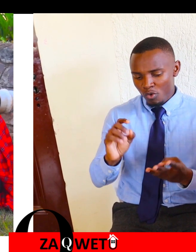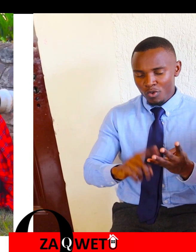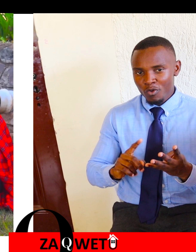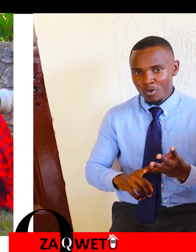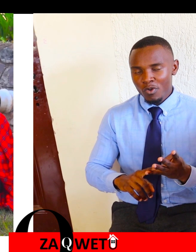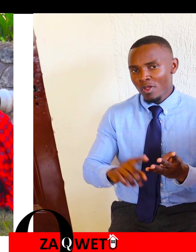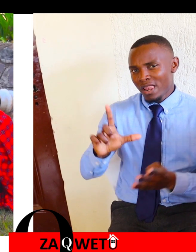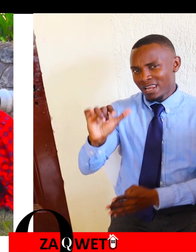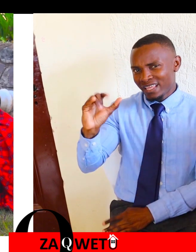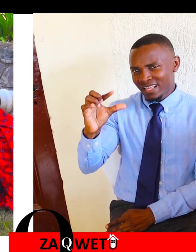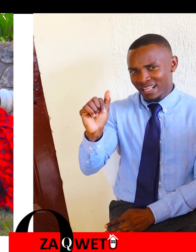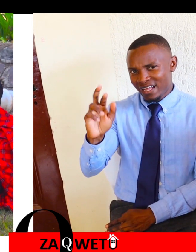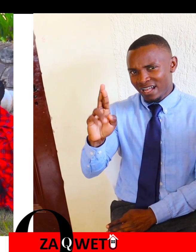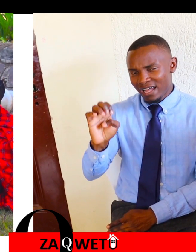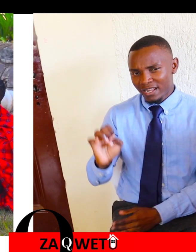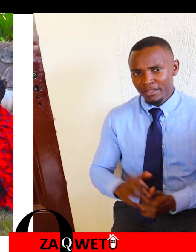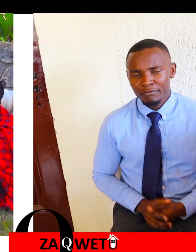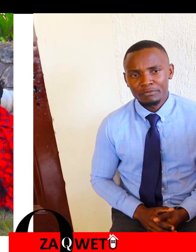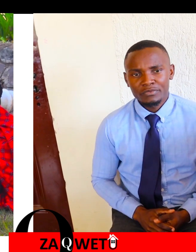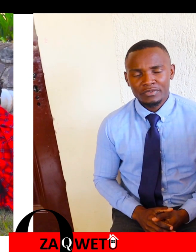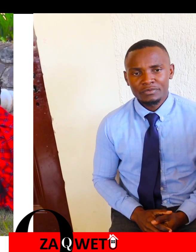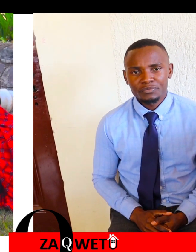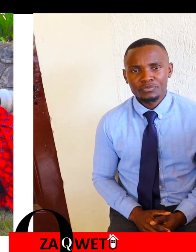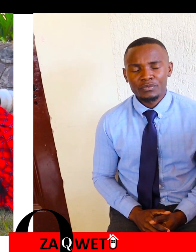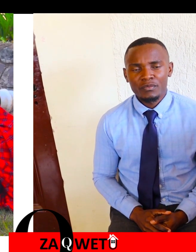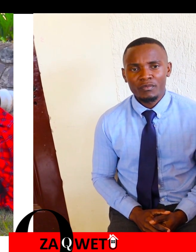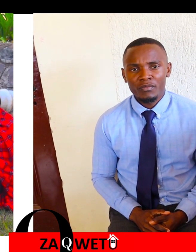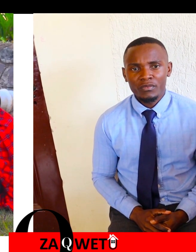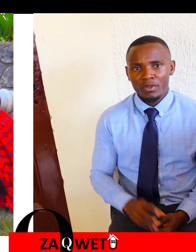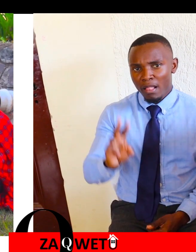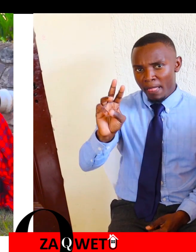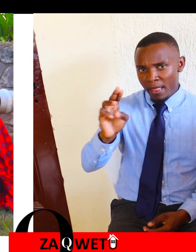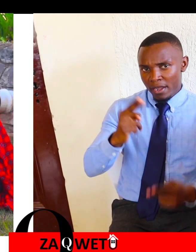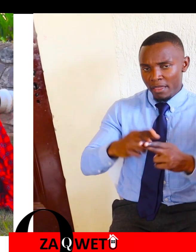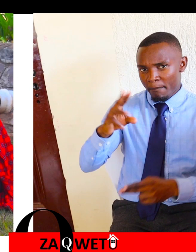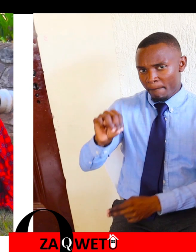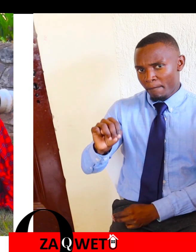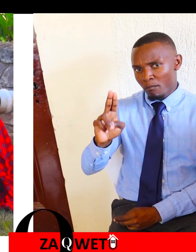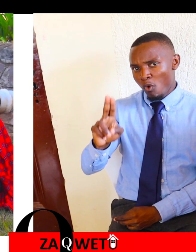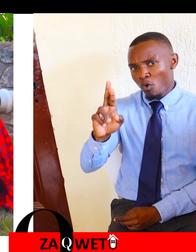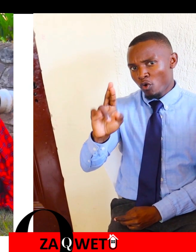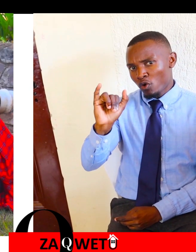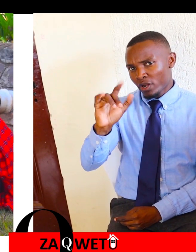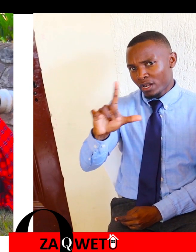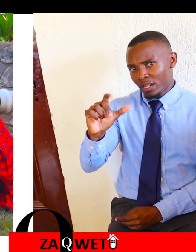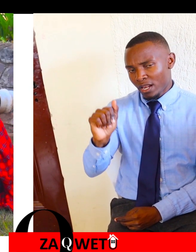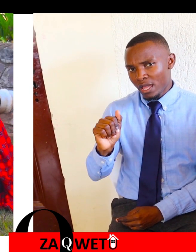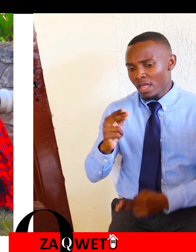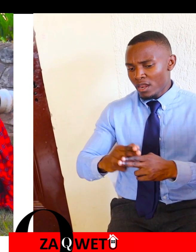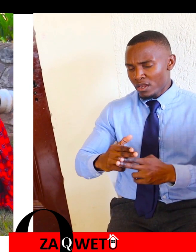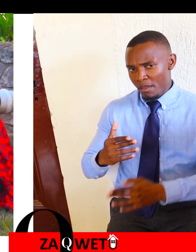Ligare. Tuanze na hiyo ya katikati. Tuanze after Fortune. After Fortune. You have Murila.